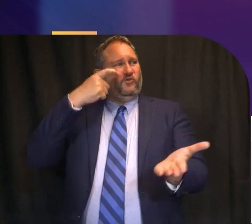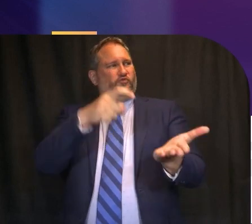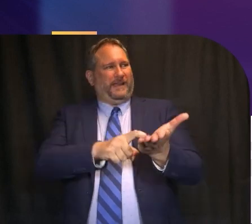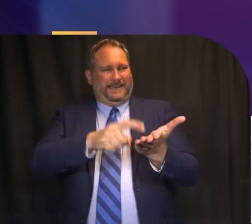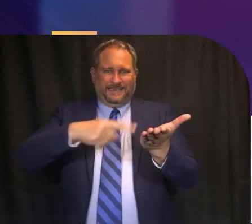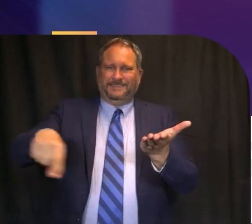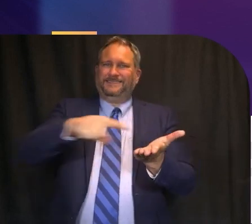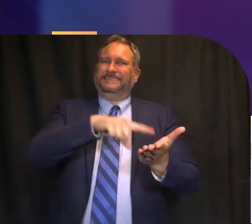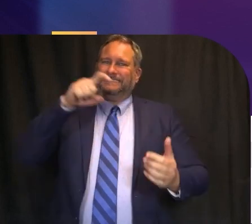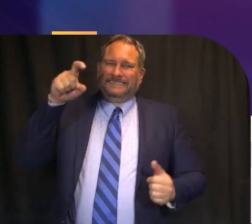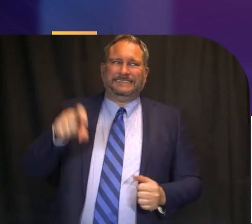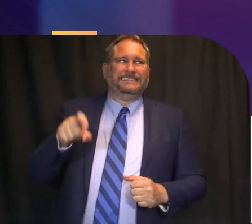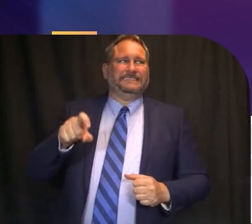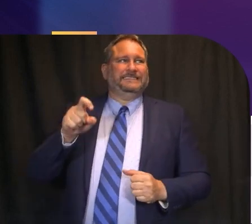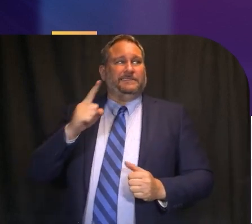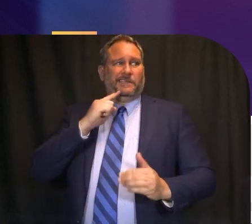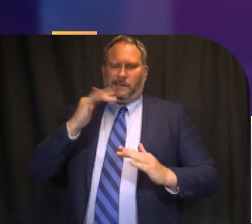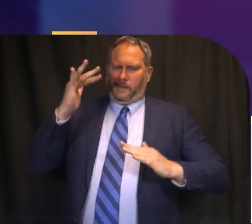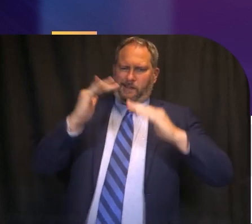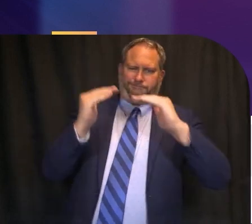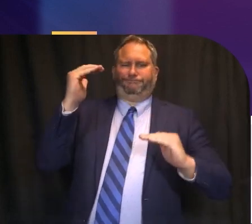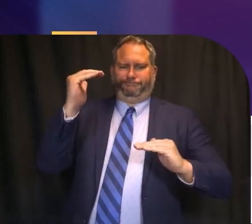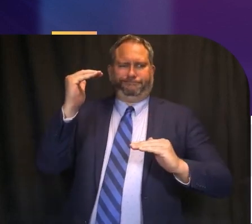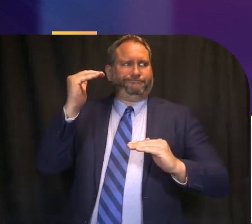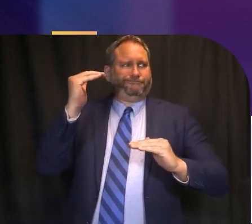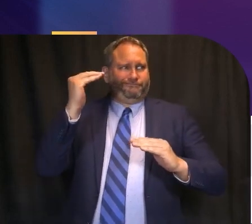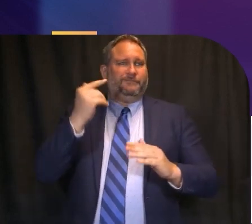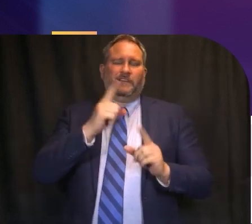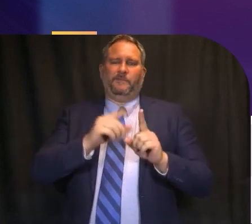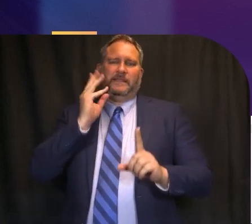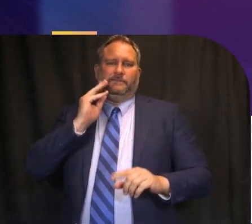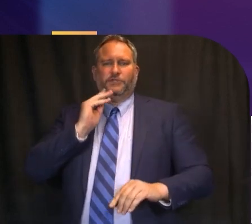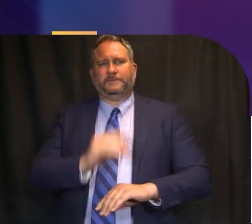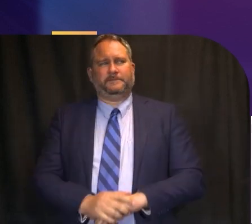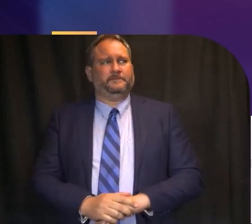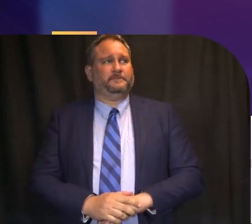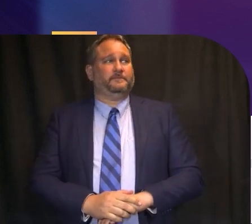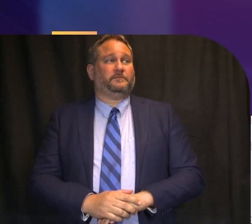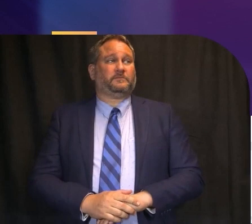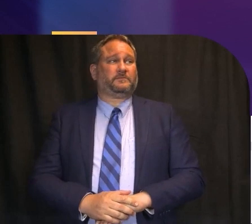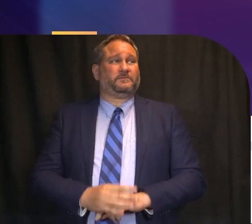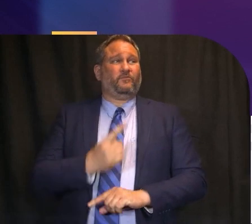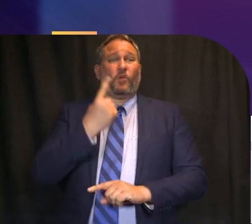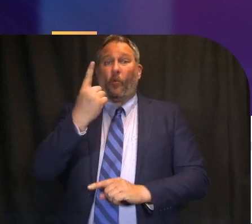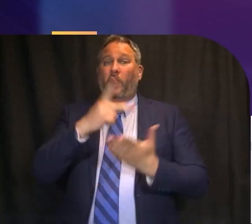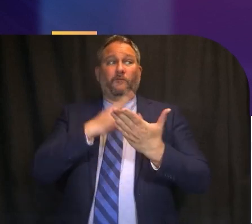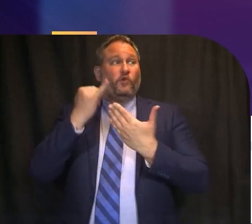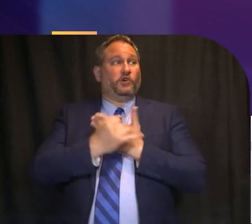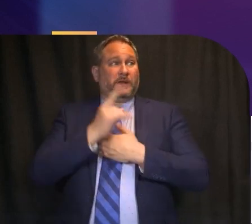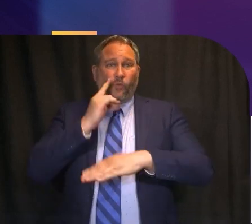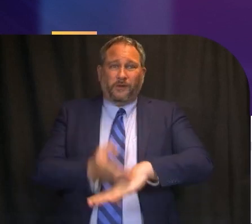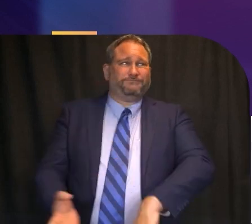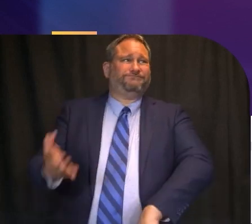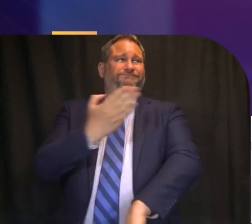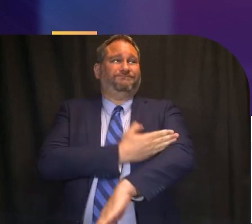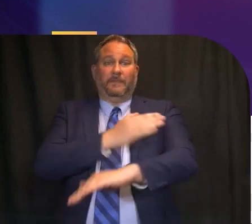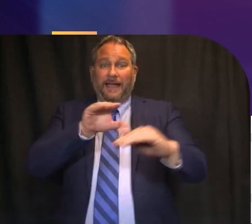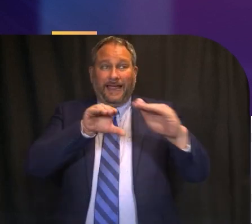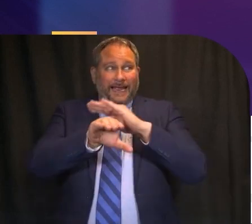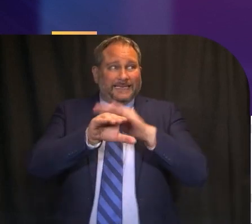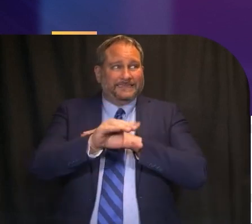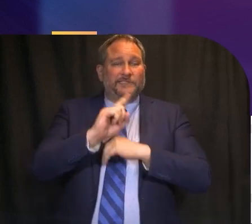on Guam. One of our project's goals is to help improve Guamanian veterans' access to physicians by guiding interested folks to get into medical